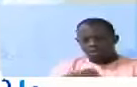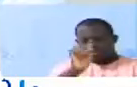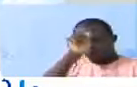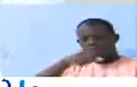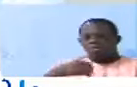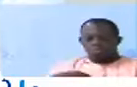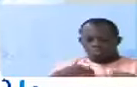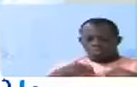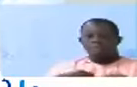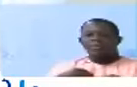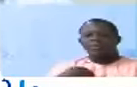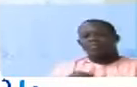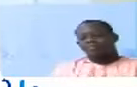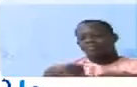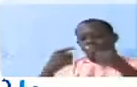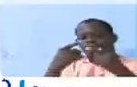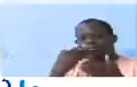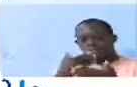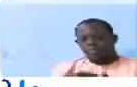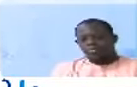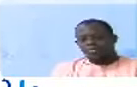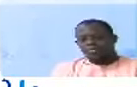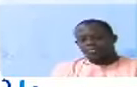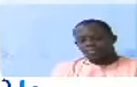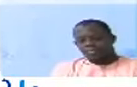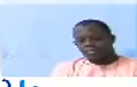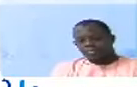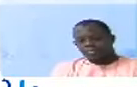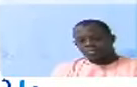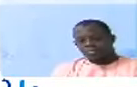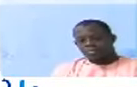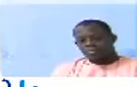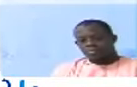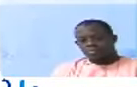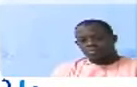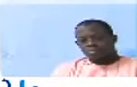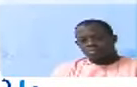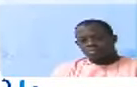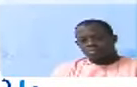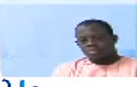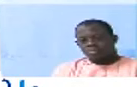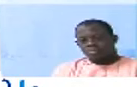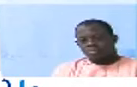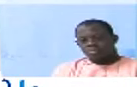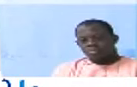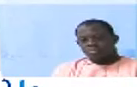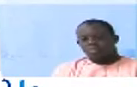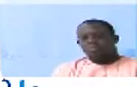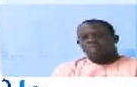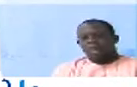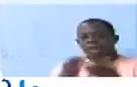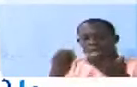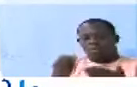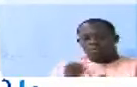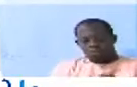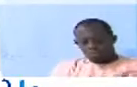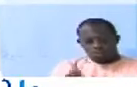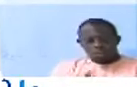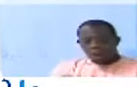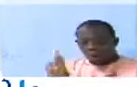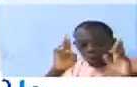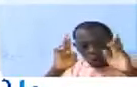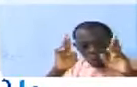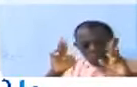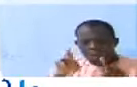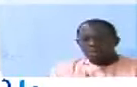Proceed. And then bonata jiki ko tumando nin dara kito la ibem bulal alfan. Then we became hopeful that when